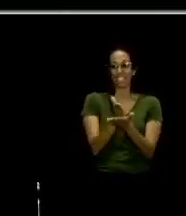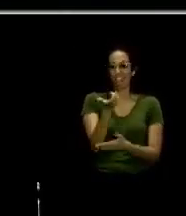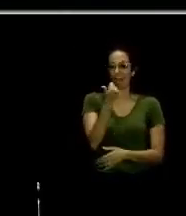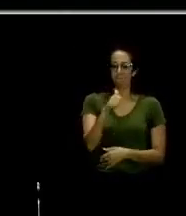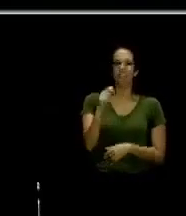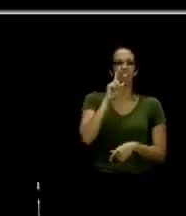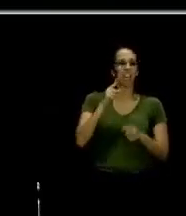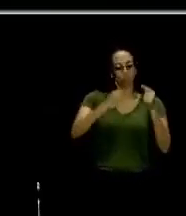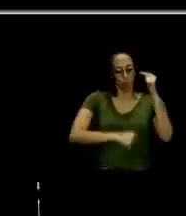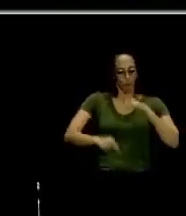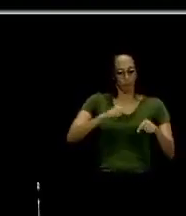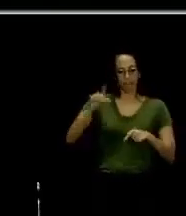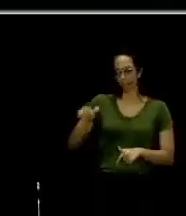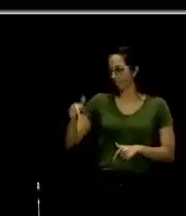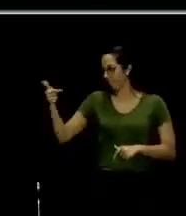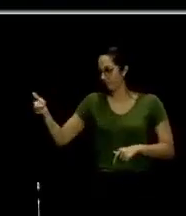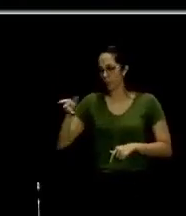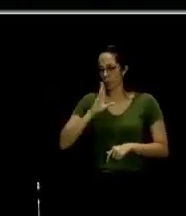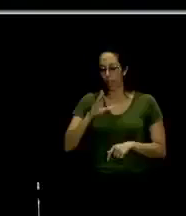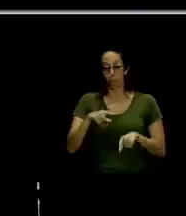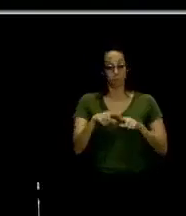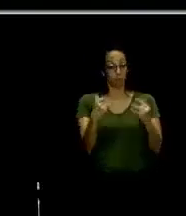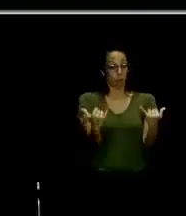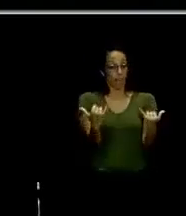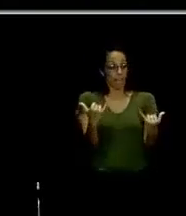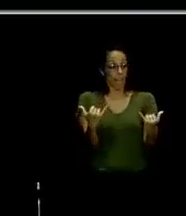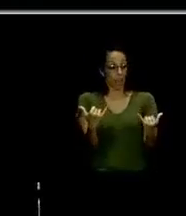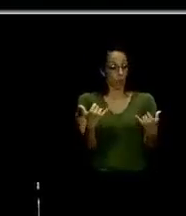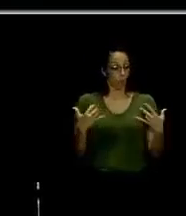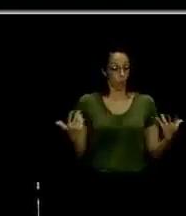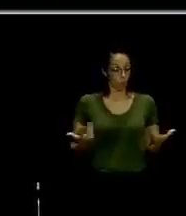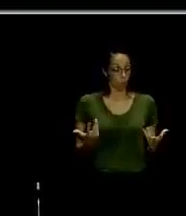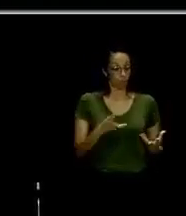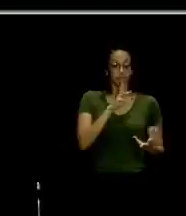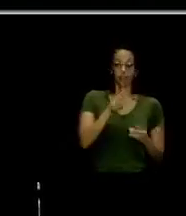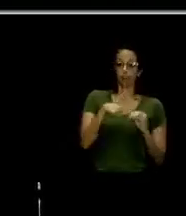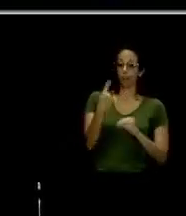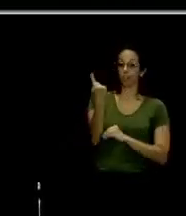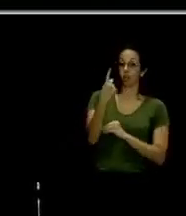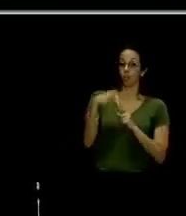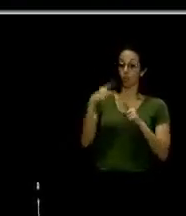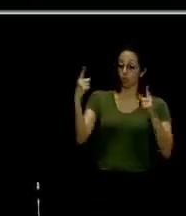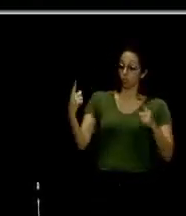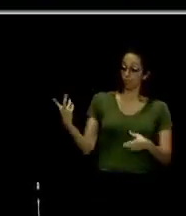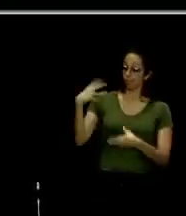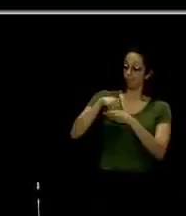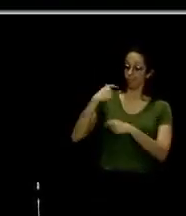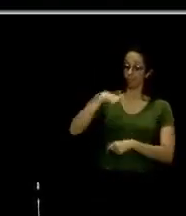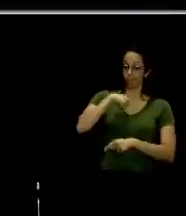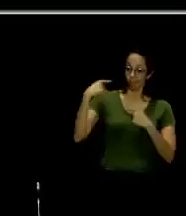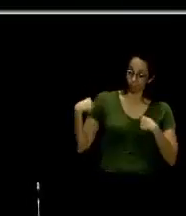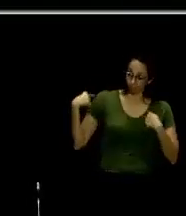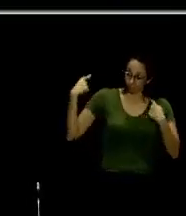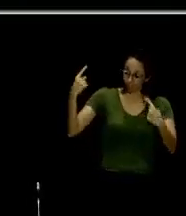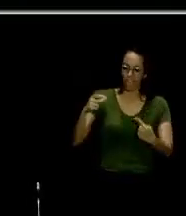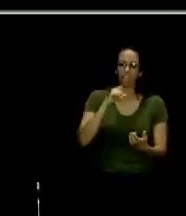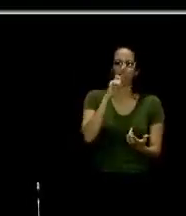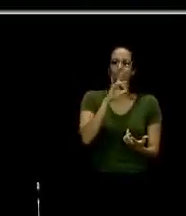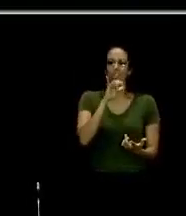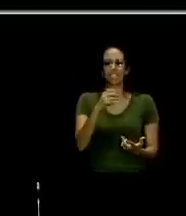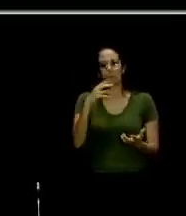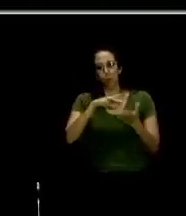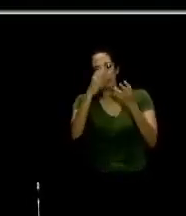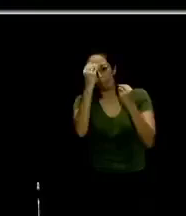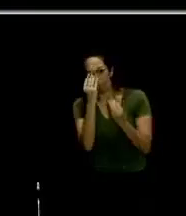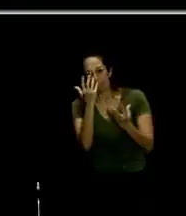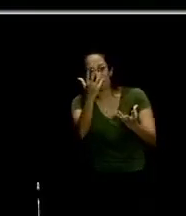rock and roll back with him. But right now, speaking of someone who's been with us for quite a while, I don't really mean to age